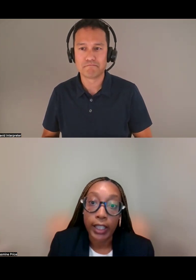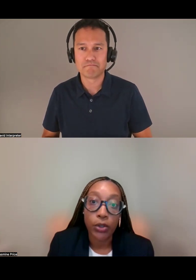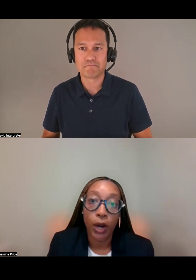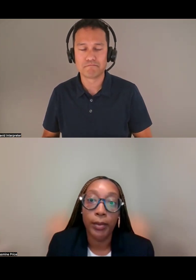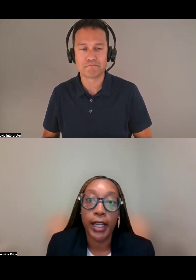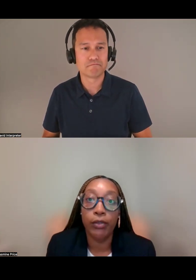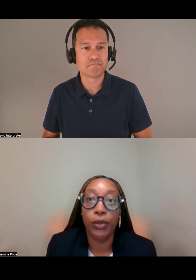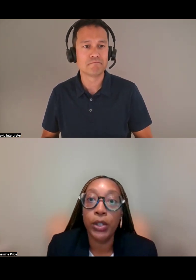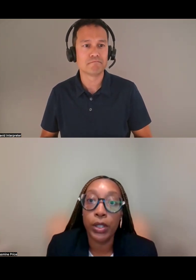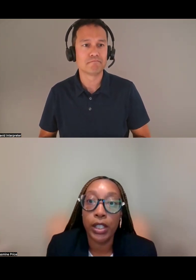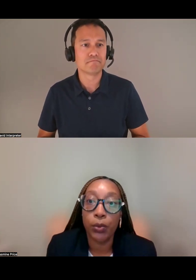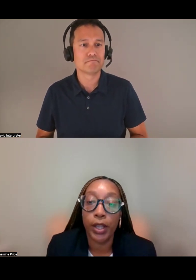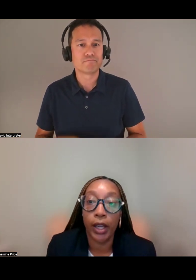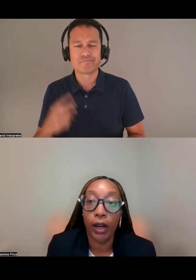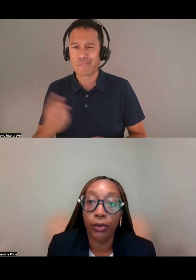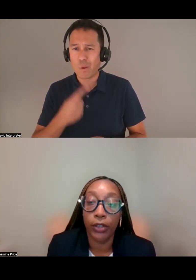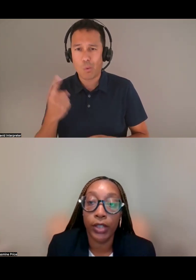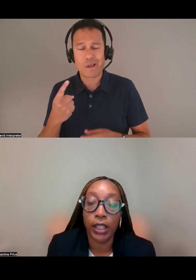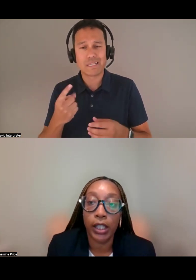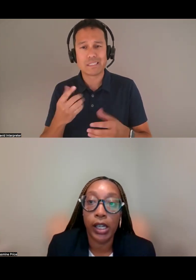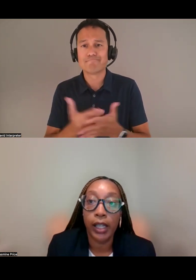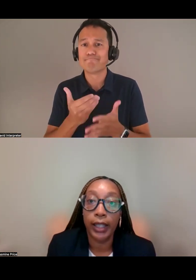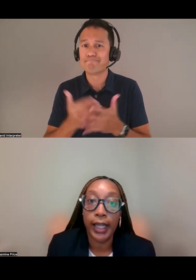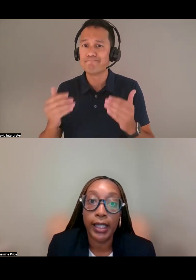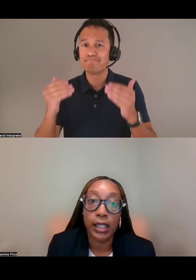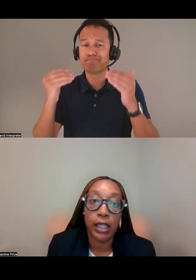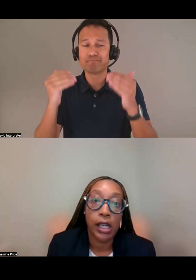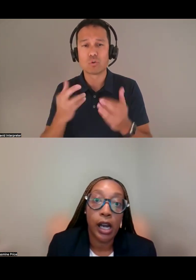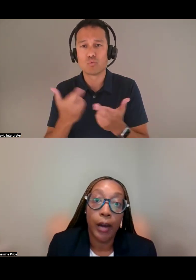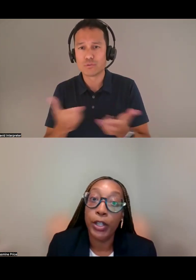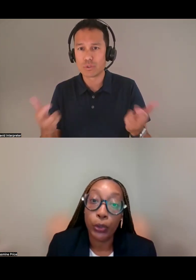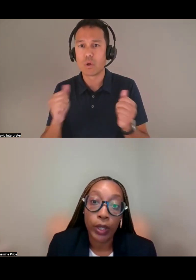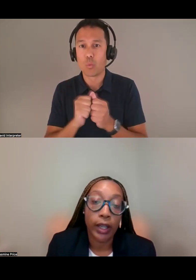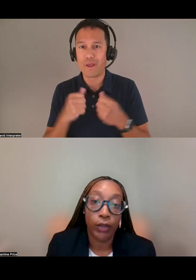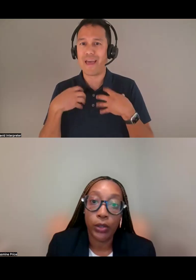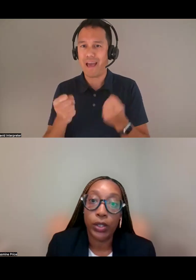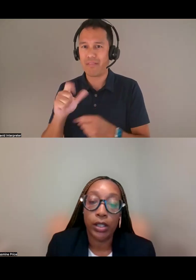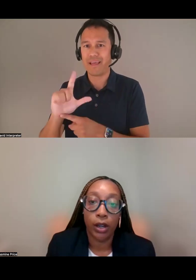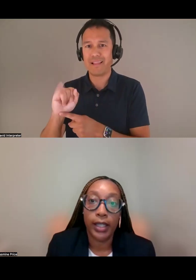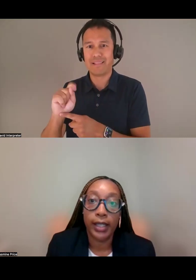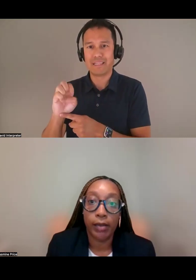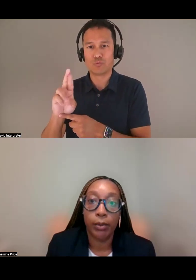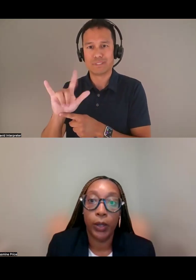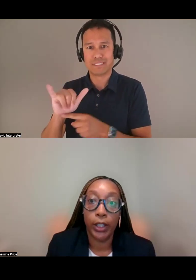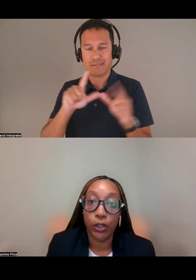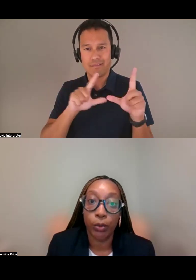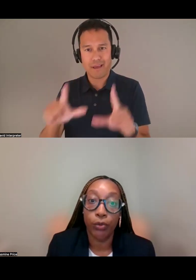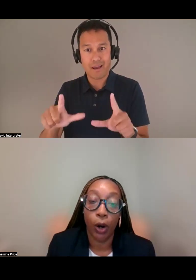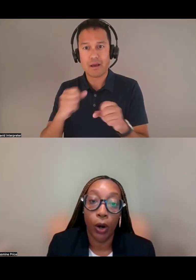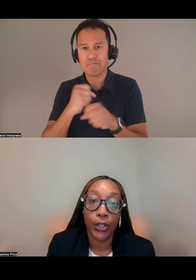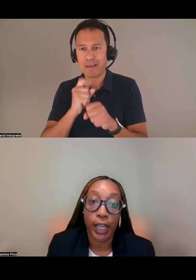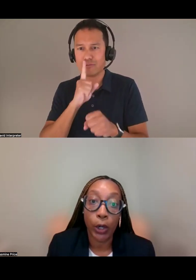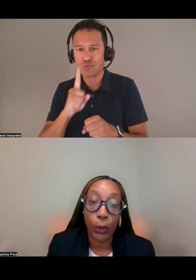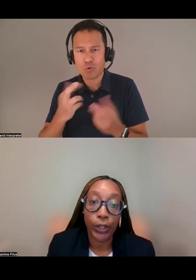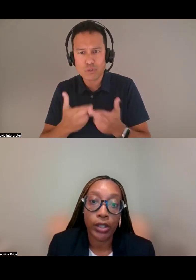We continue updating resources with a health literacy lens, ensuring that resources are accessible and usable